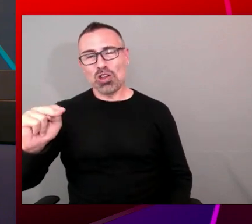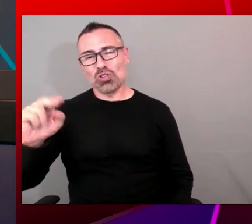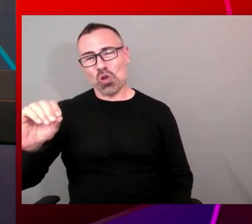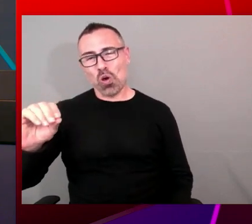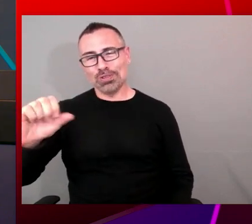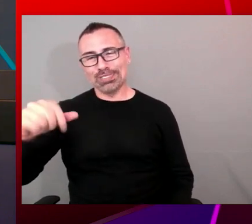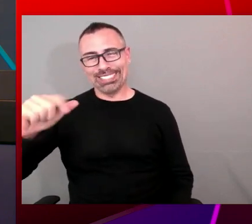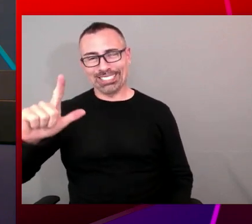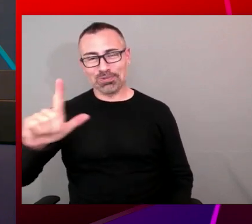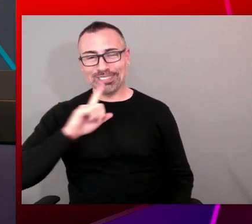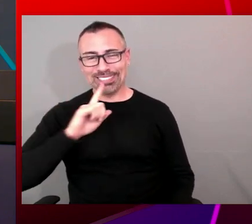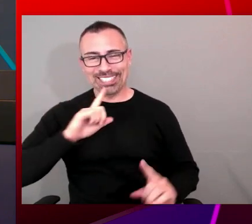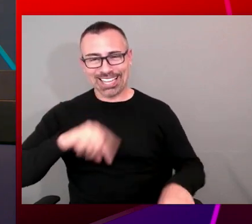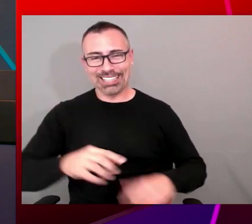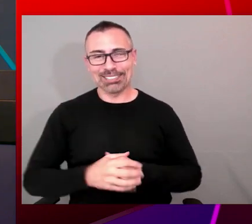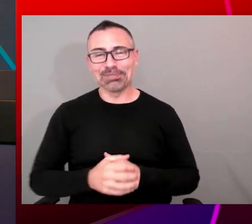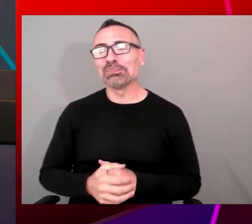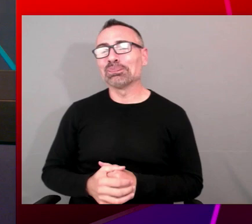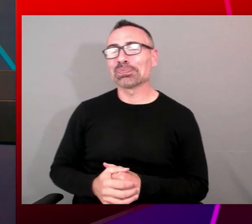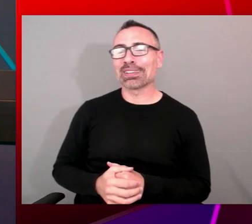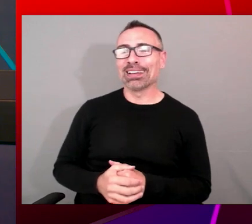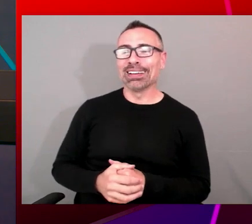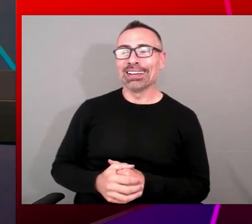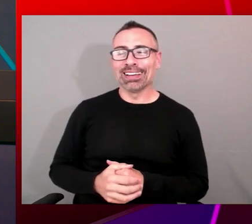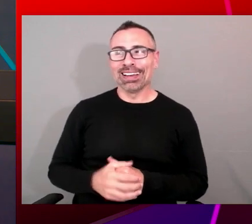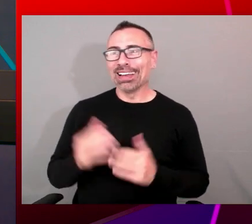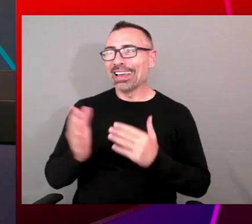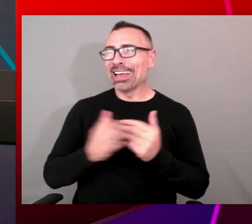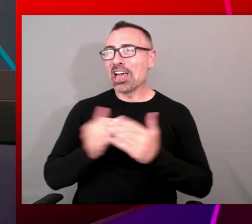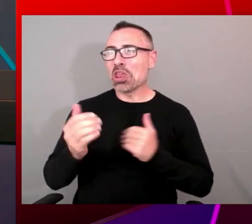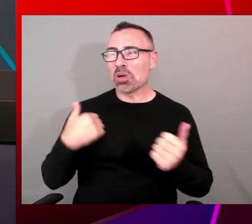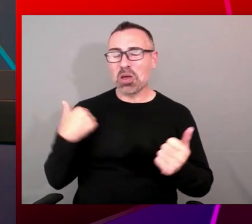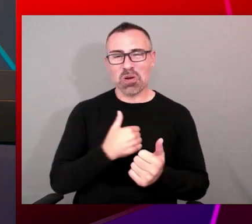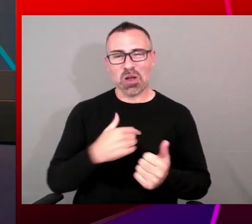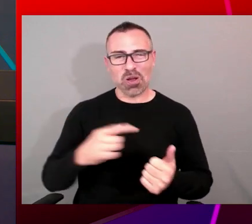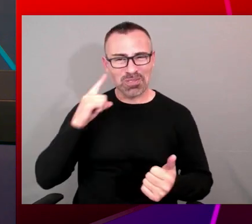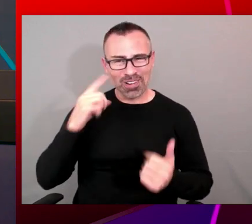Anyways, you know, fundamentally, we've heard a lot from our customers.